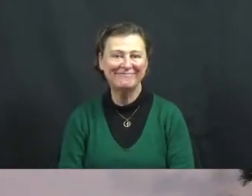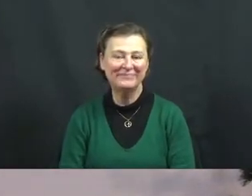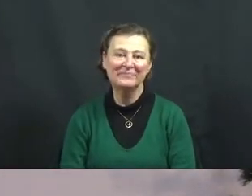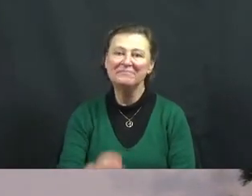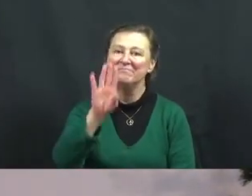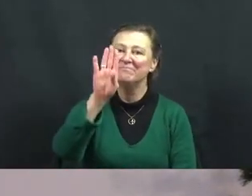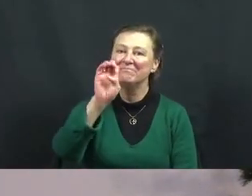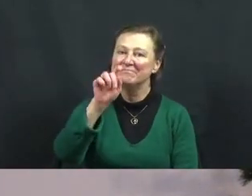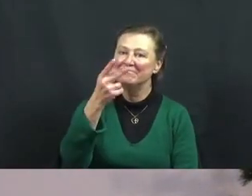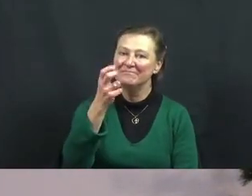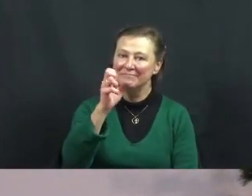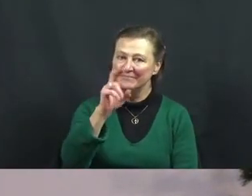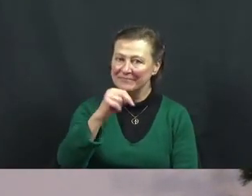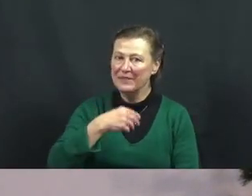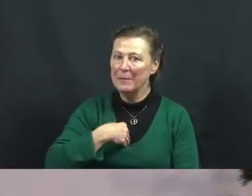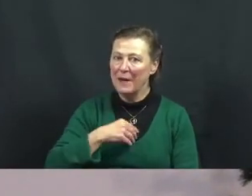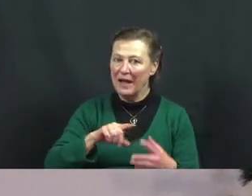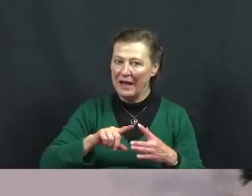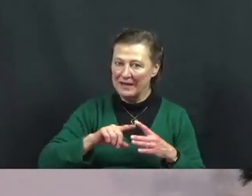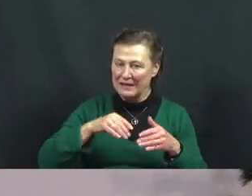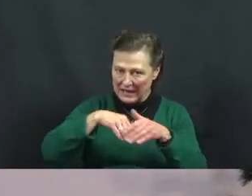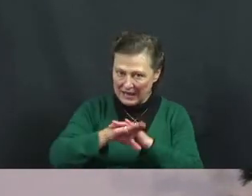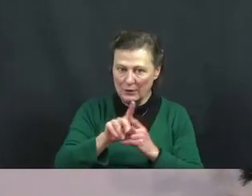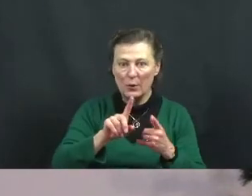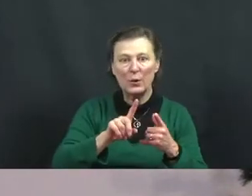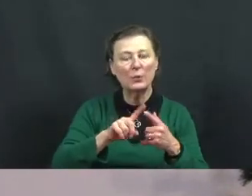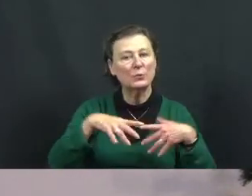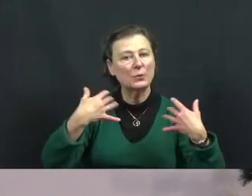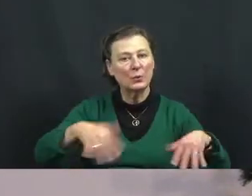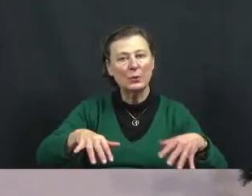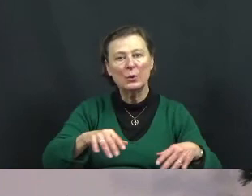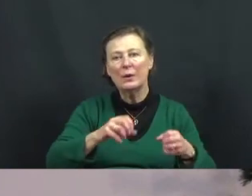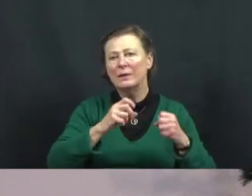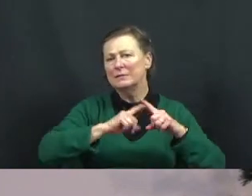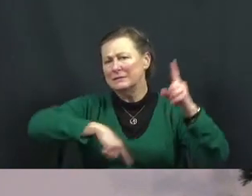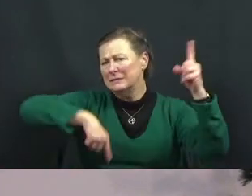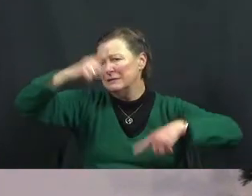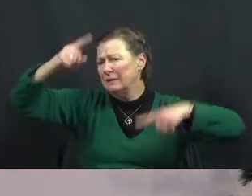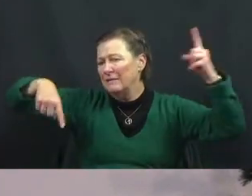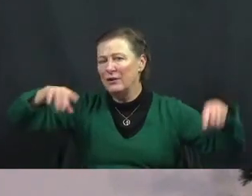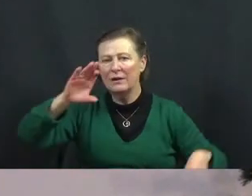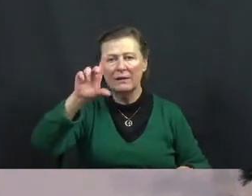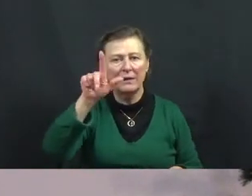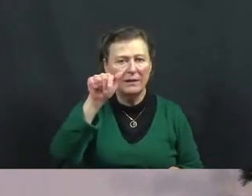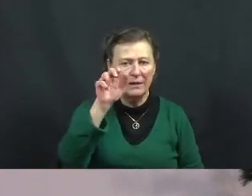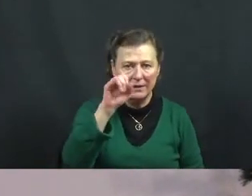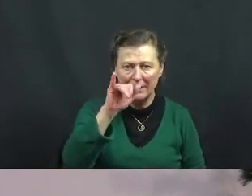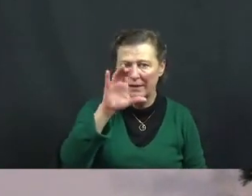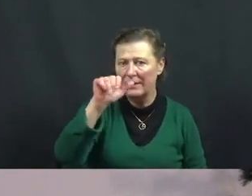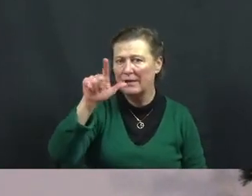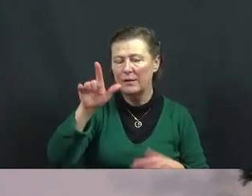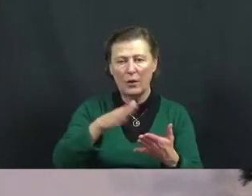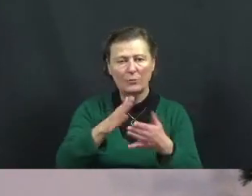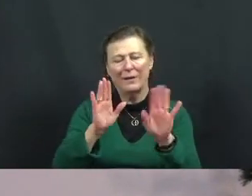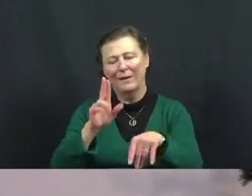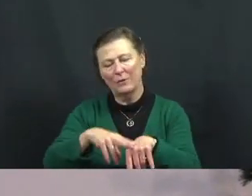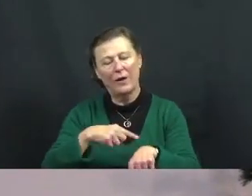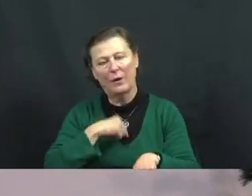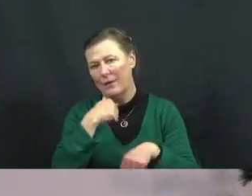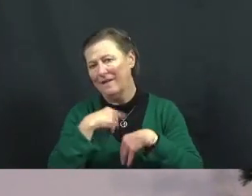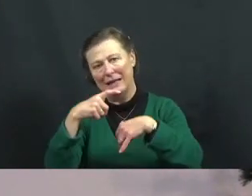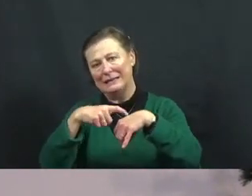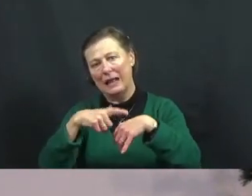Beethoven was also my entree to the vast treasure chest of classical music. And of course, I don't have time to give a lecture about